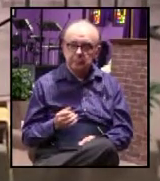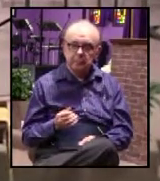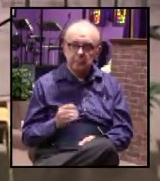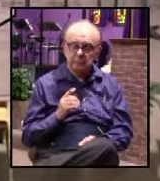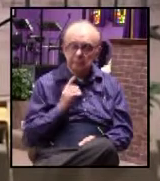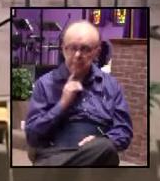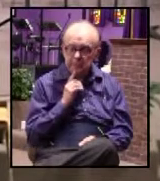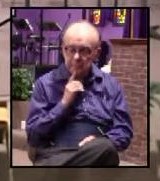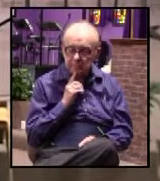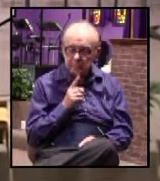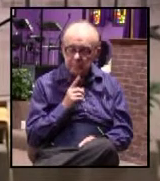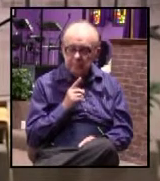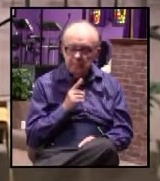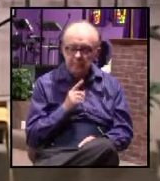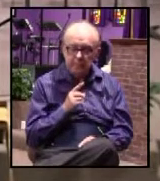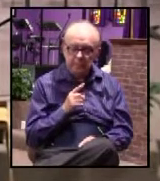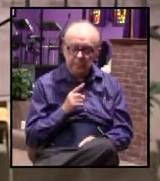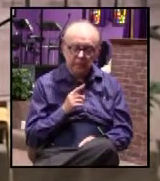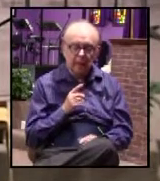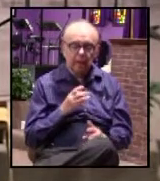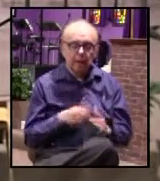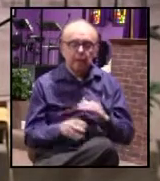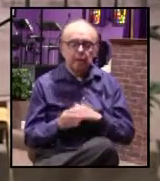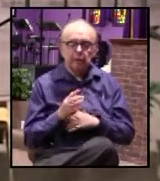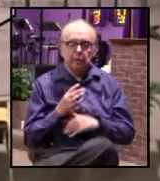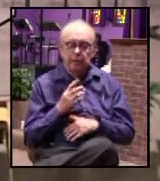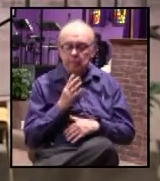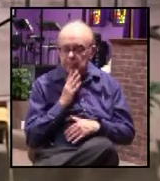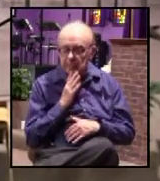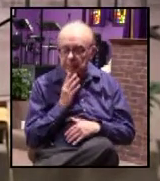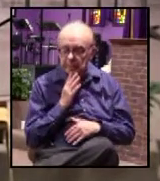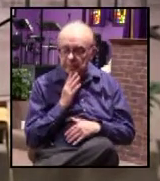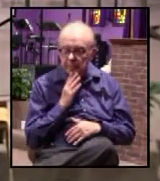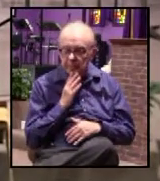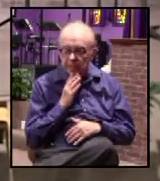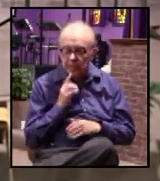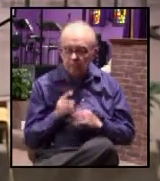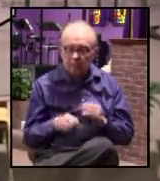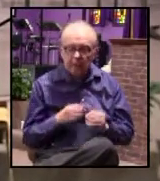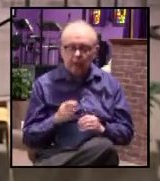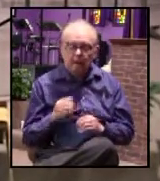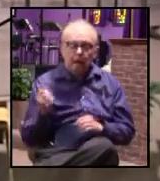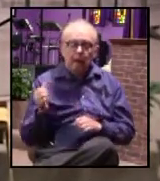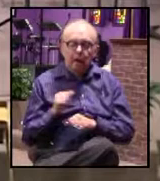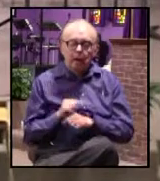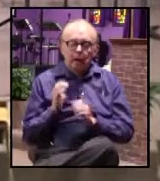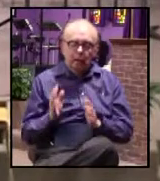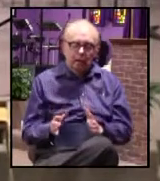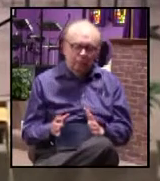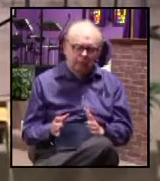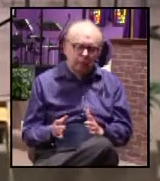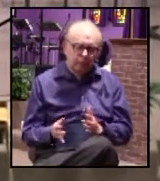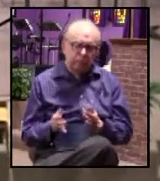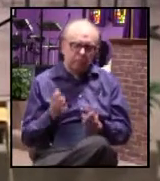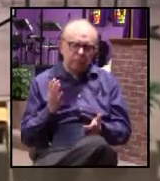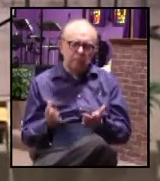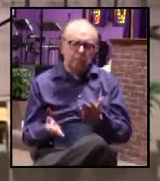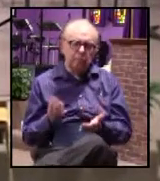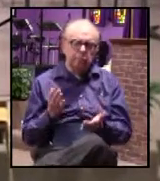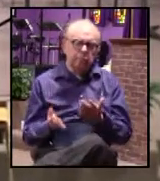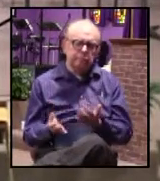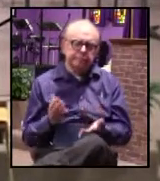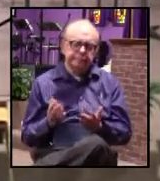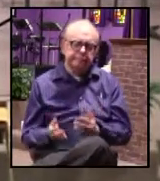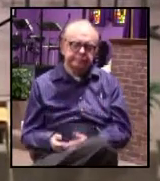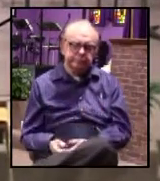really some of the words that may have come out of my mouth about my work or about my coworkers might not have been